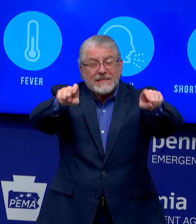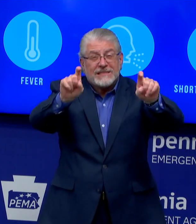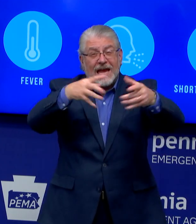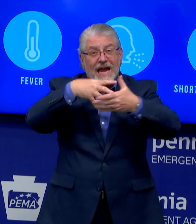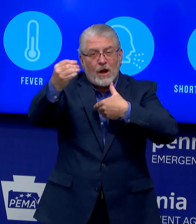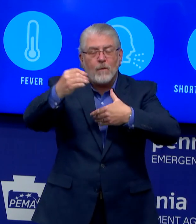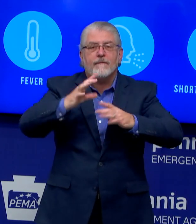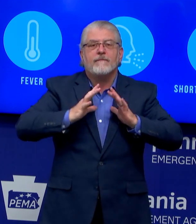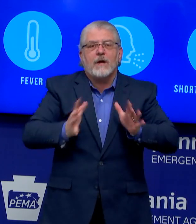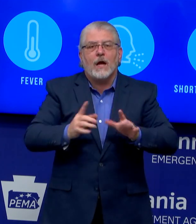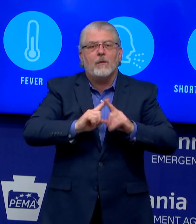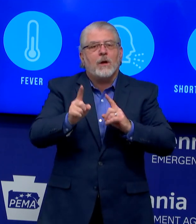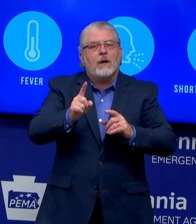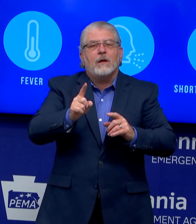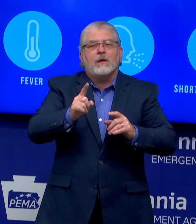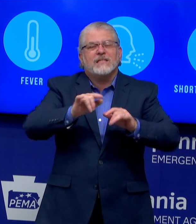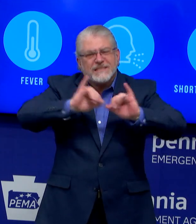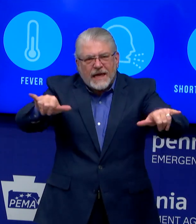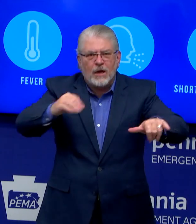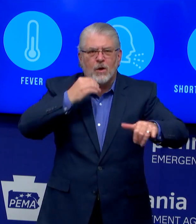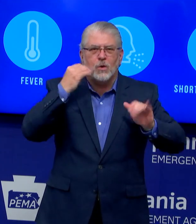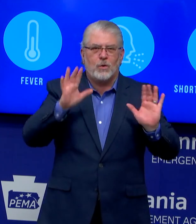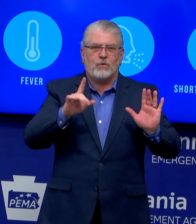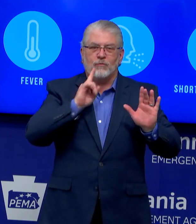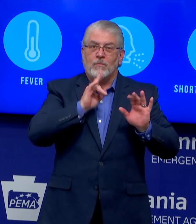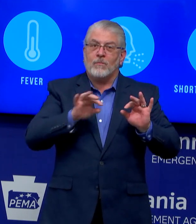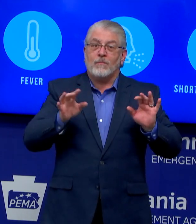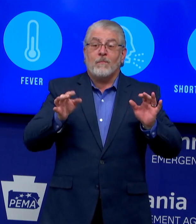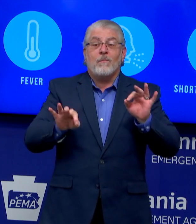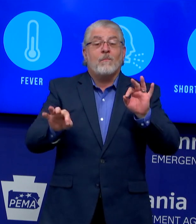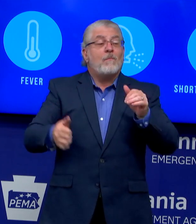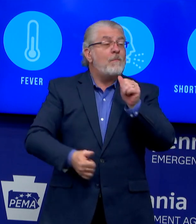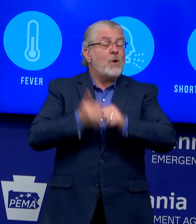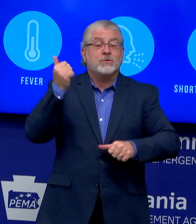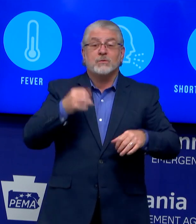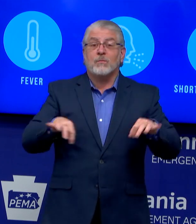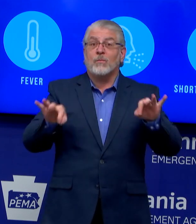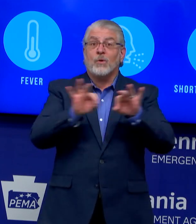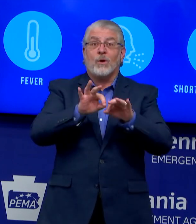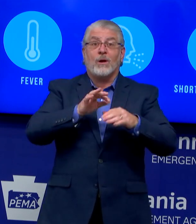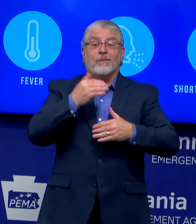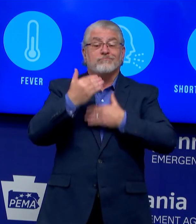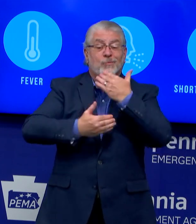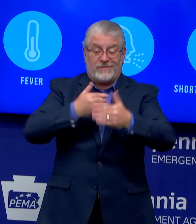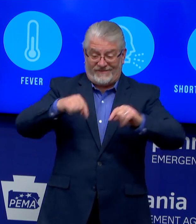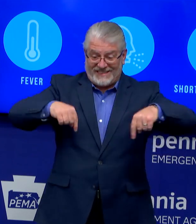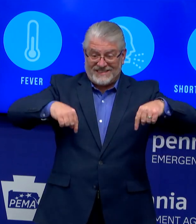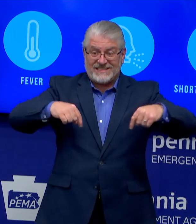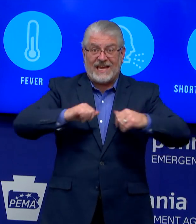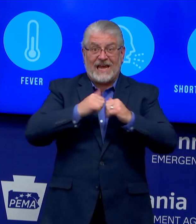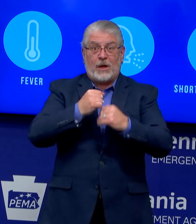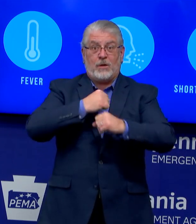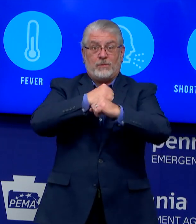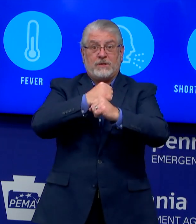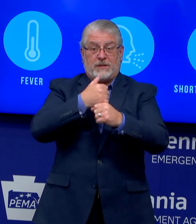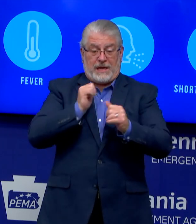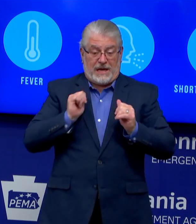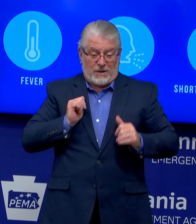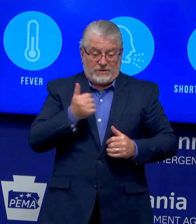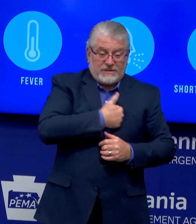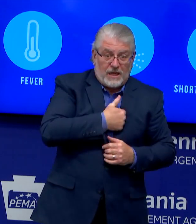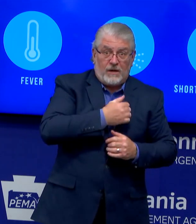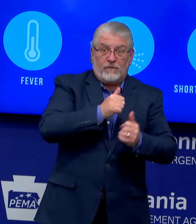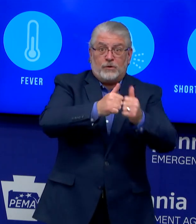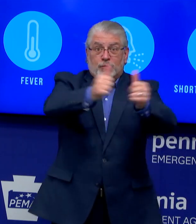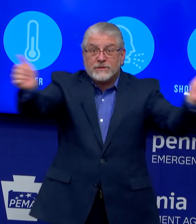our process, and in terms of protecting Pennsylvania from COVID-19. And so I understand the legislature's